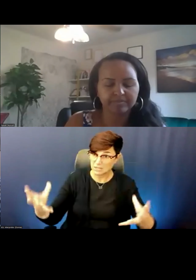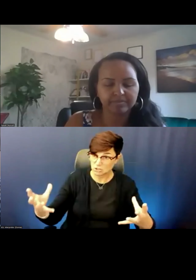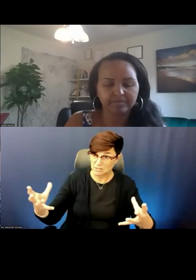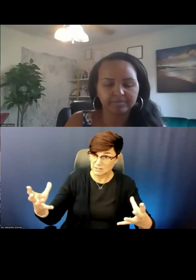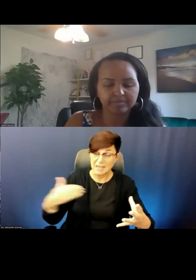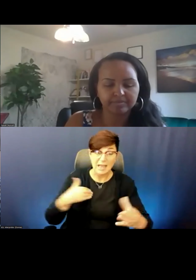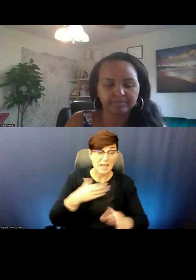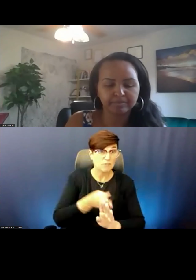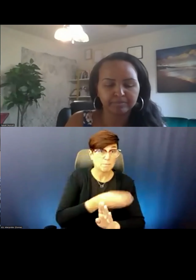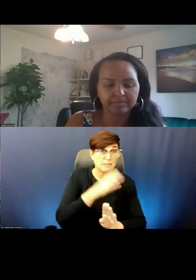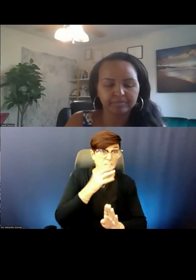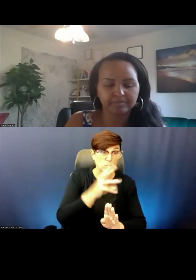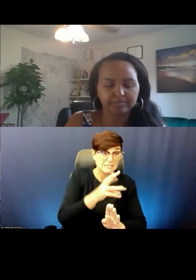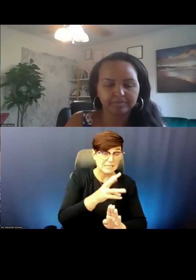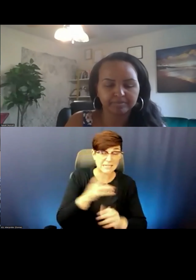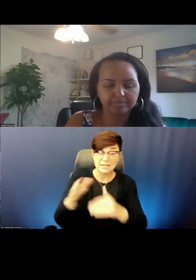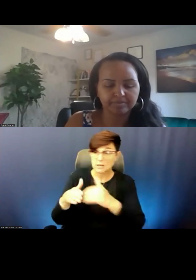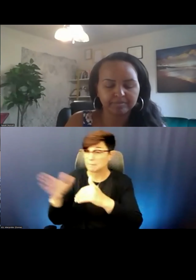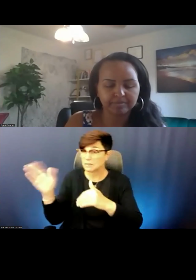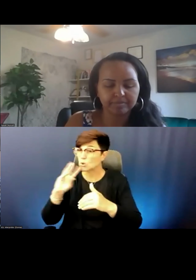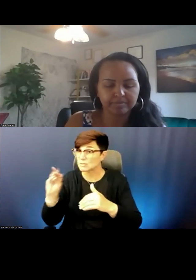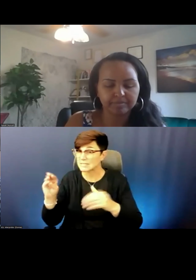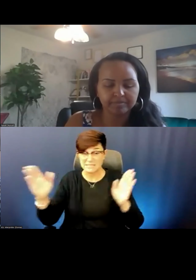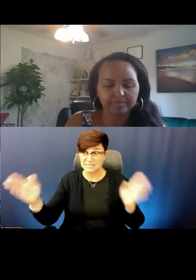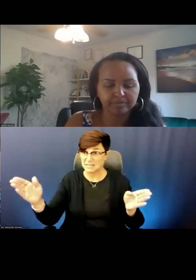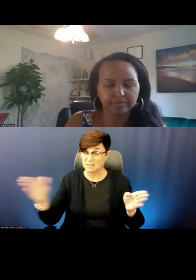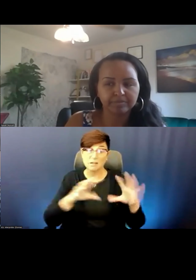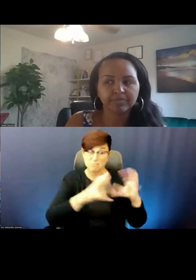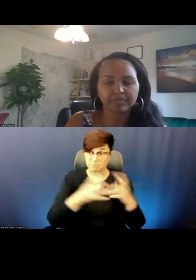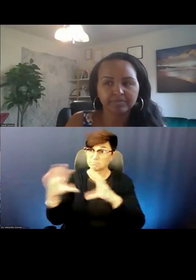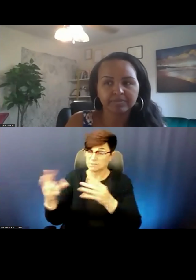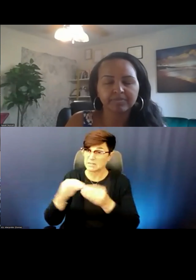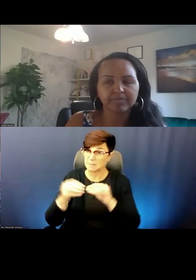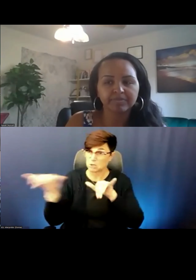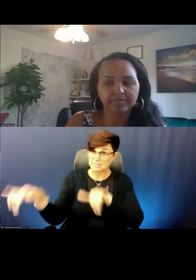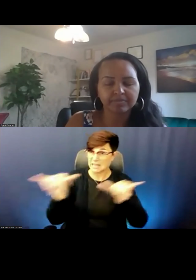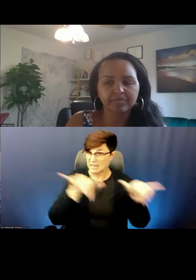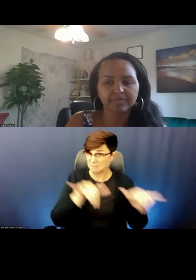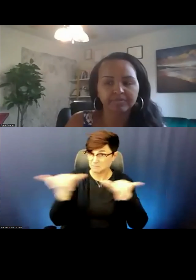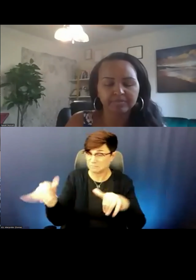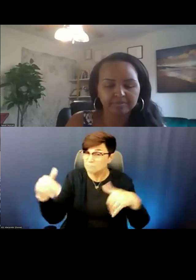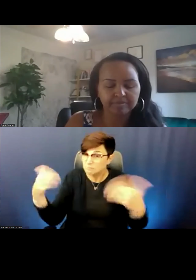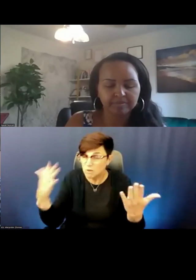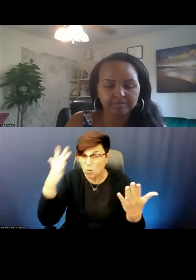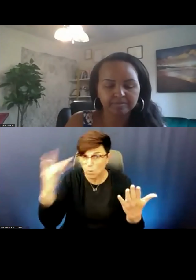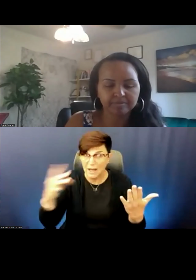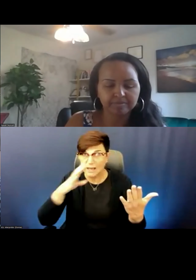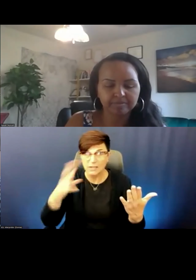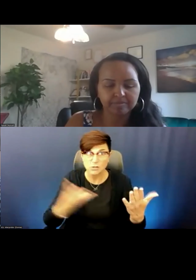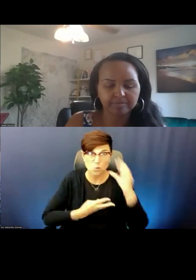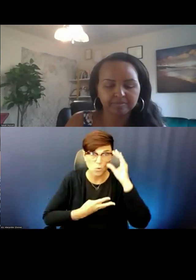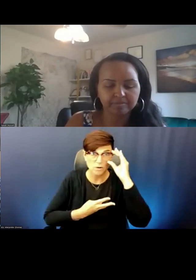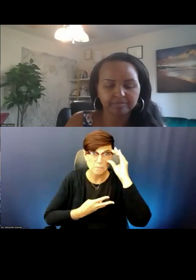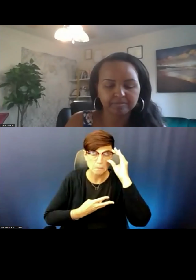boom and we don't have enough schools? And I'm not a messaging guru, but that's what frustrates